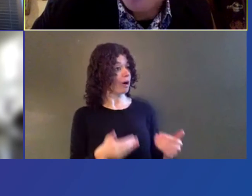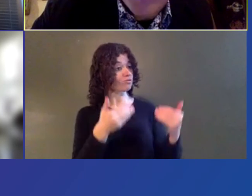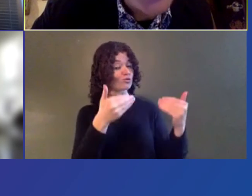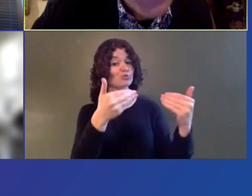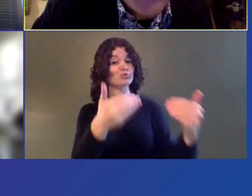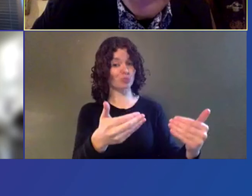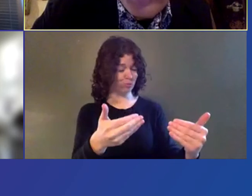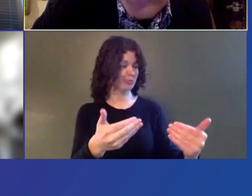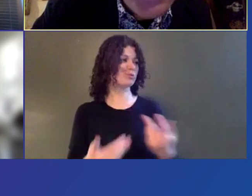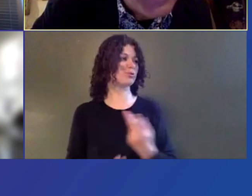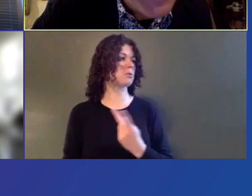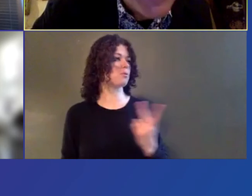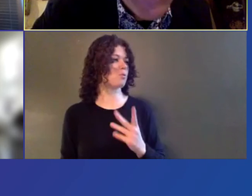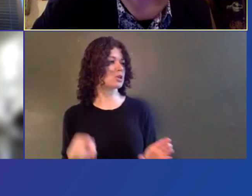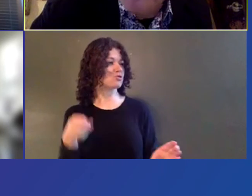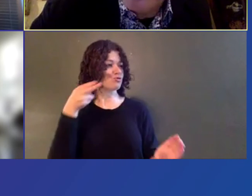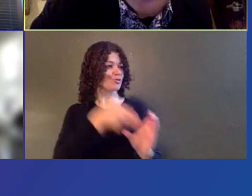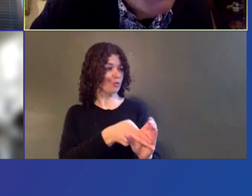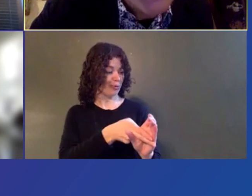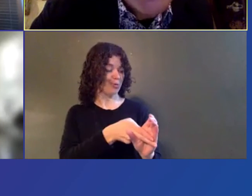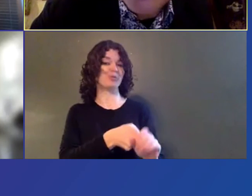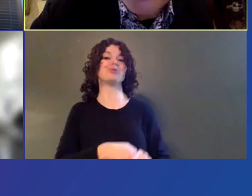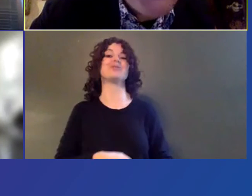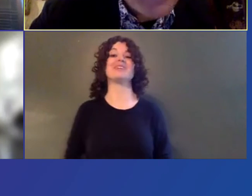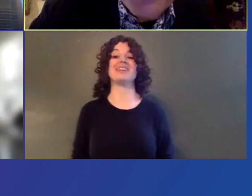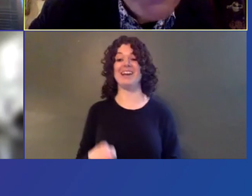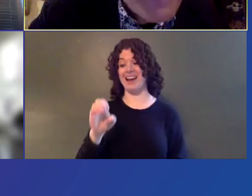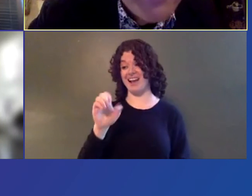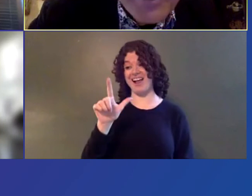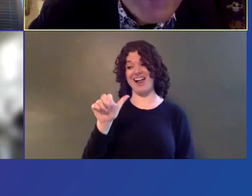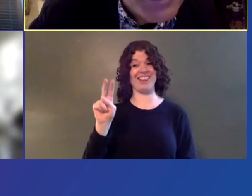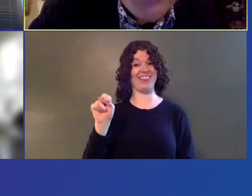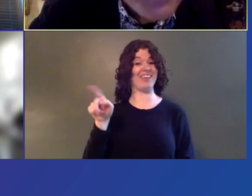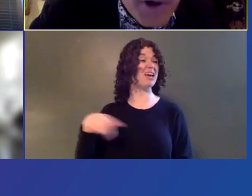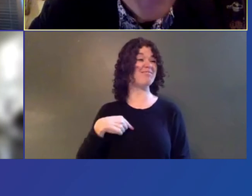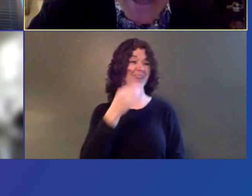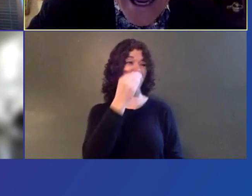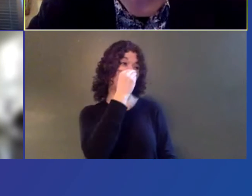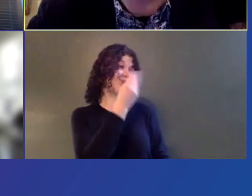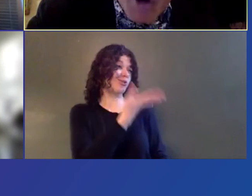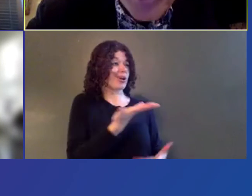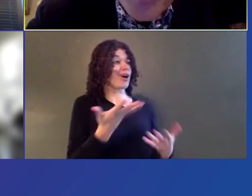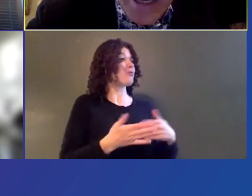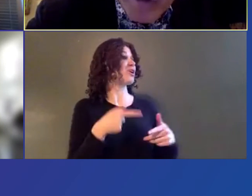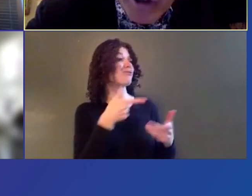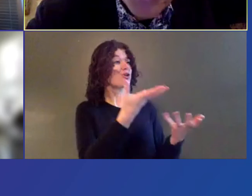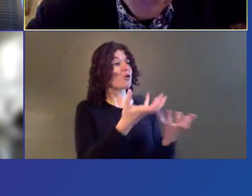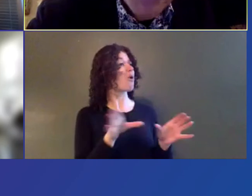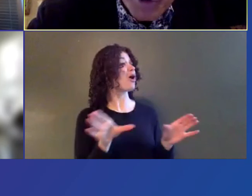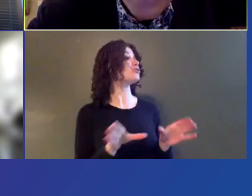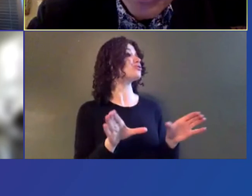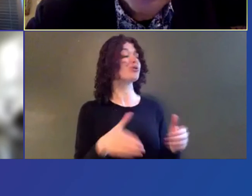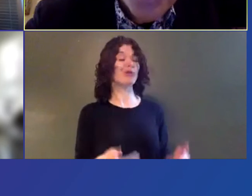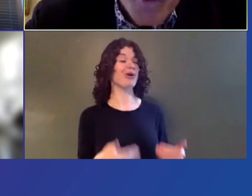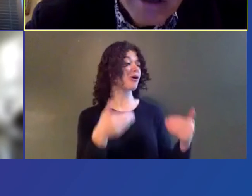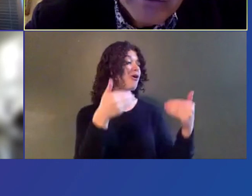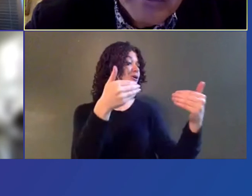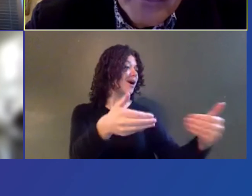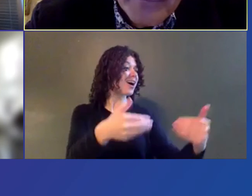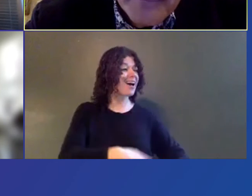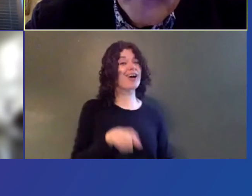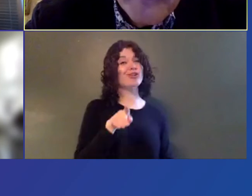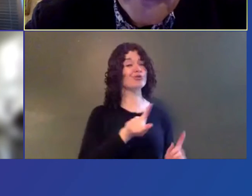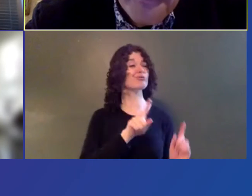As Ellen Stewart used to say, I don't care what it is you want to do, baby, but you go ahead and go into that rehearsal room and you do